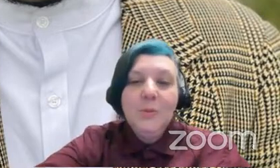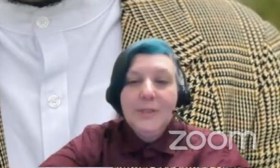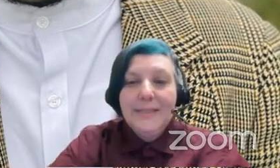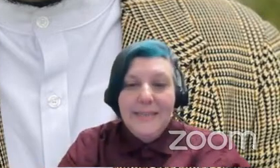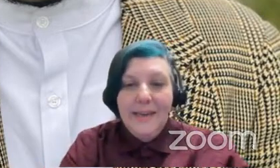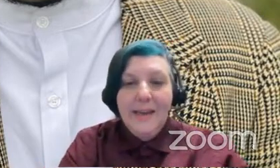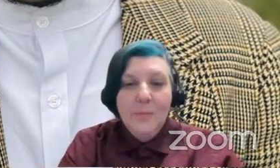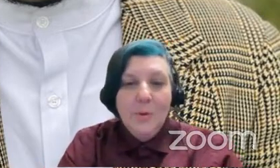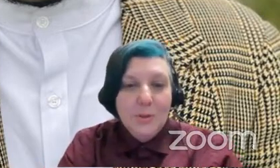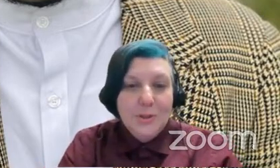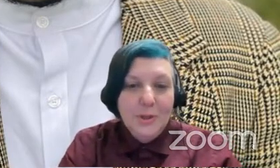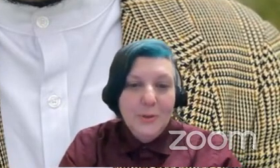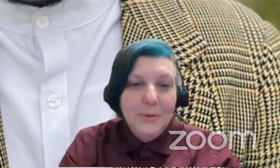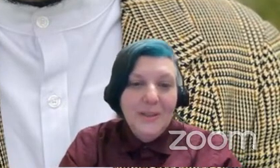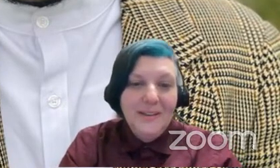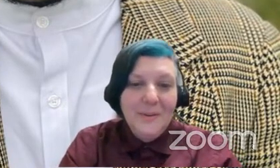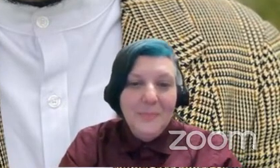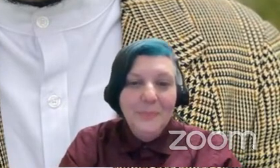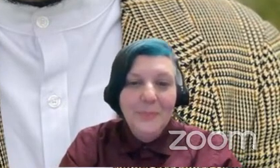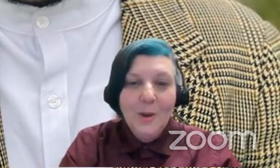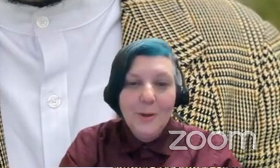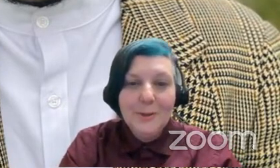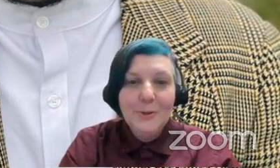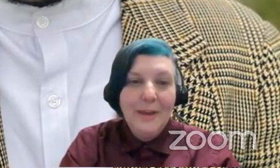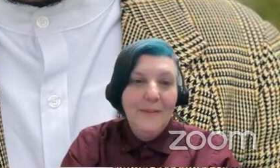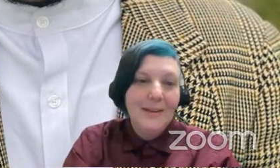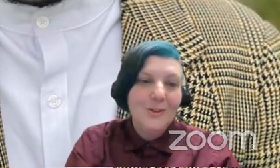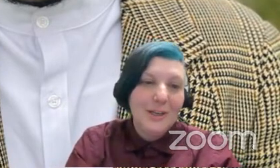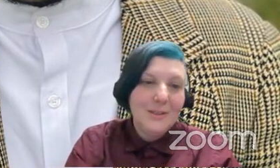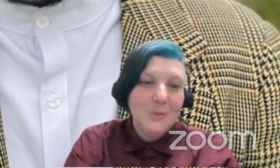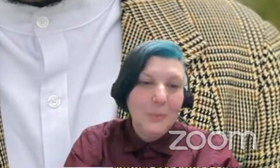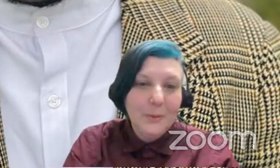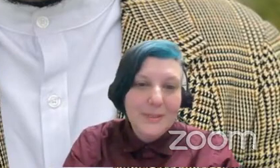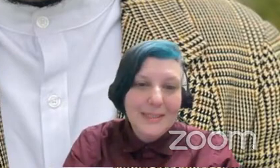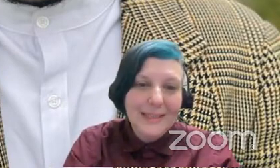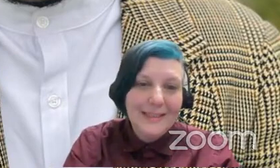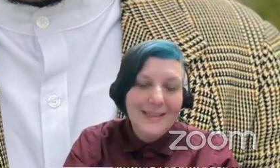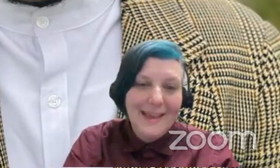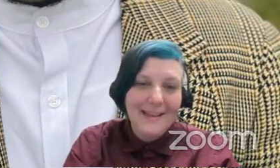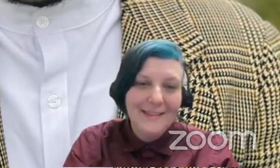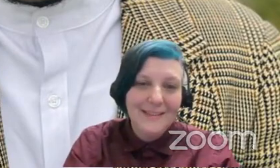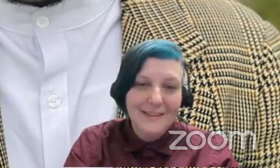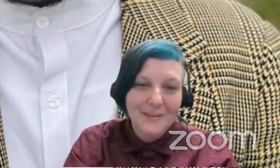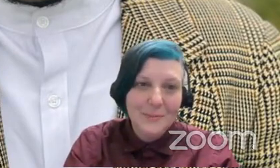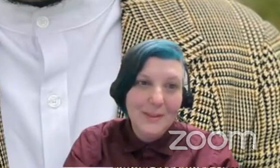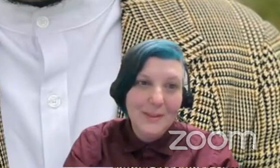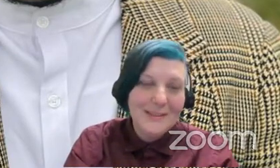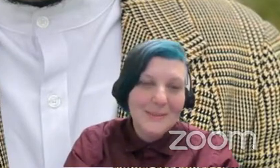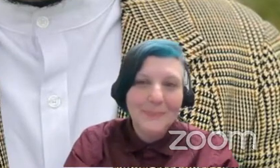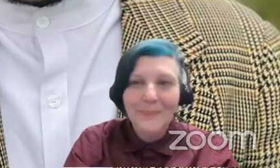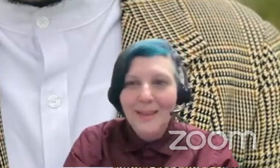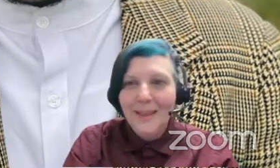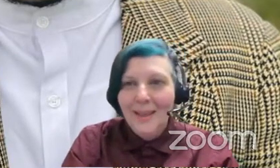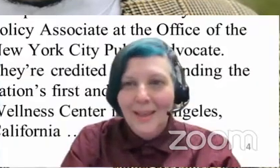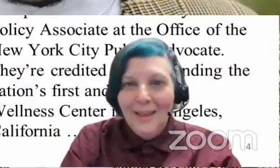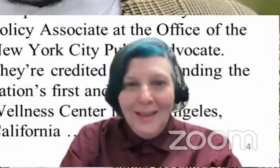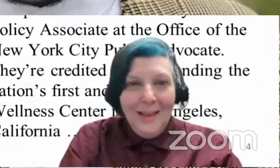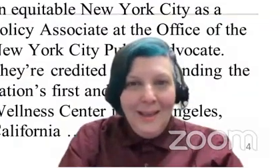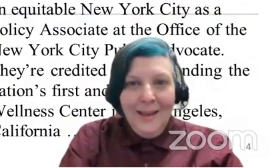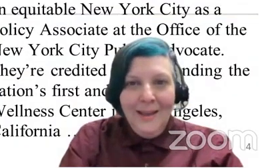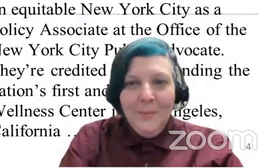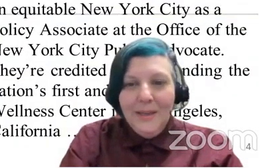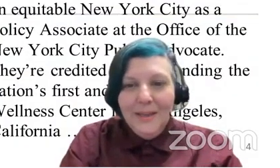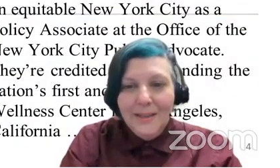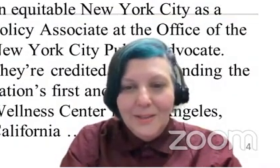America. I do want to say I'm also honored to have had a chance to work with Sid at CLAGS.